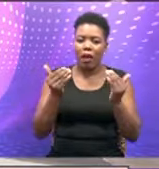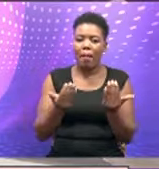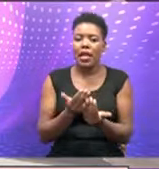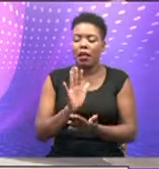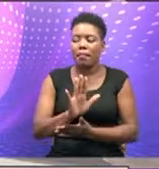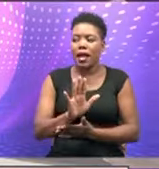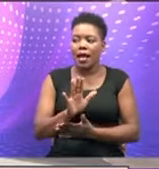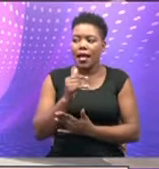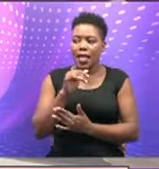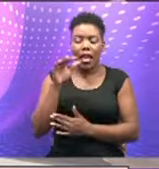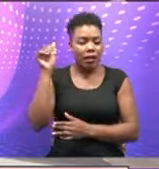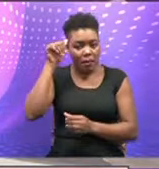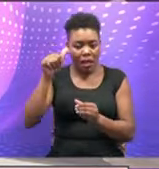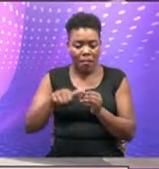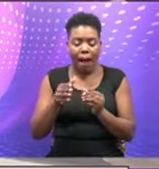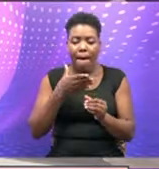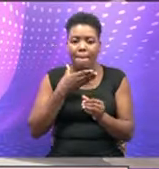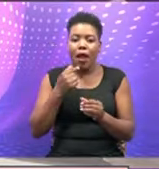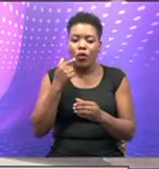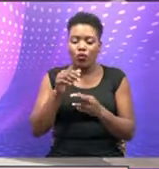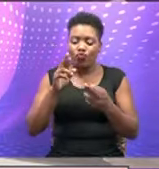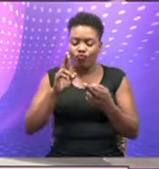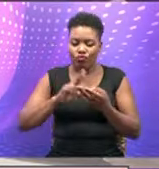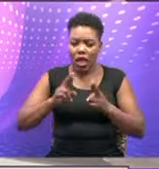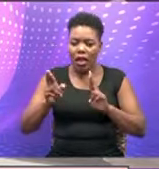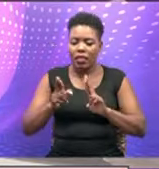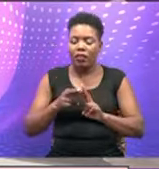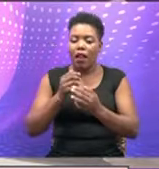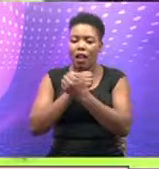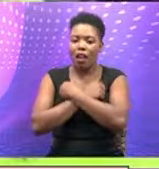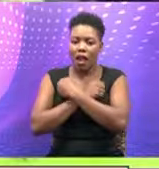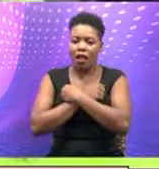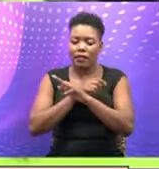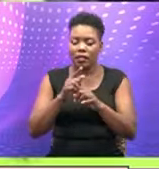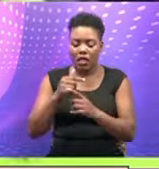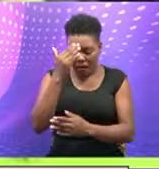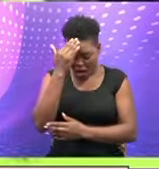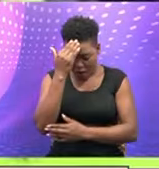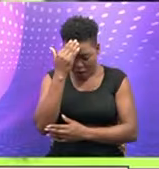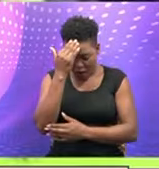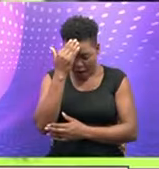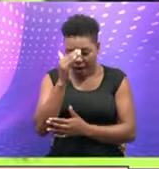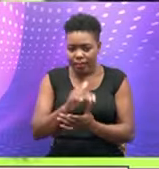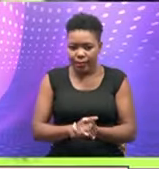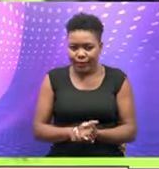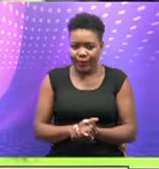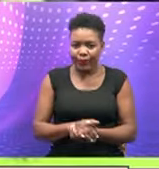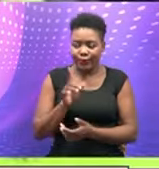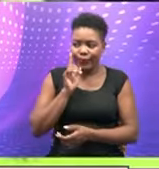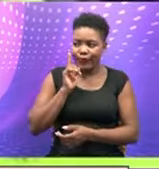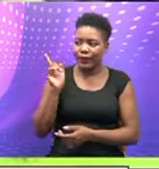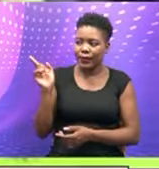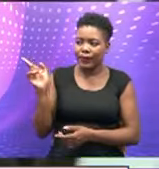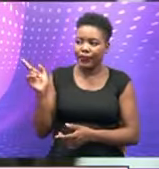dalage. Gipare kaka jal mano ngeyo rito wat, kodo siep, kendo jambola kinde duto.